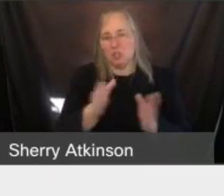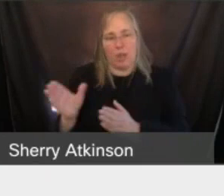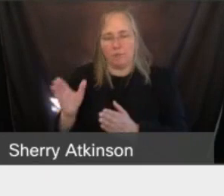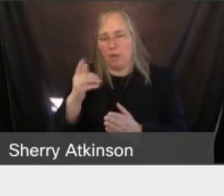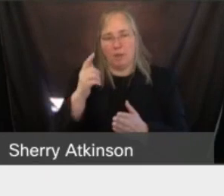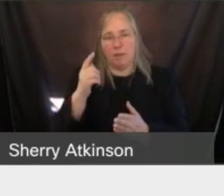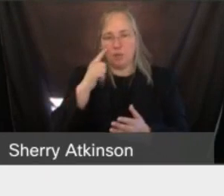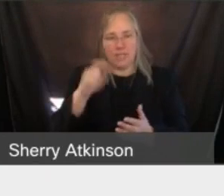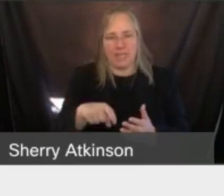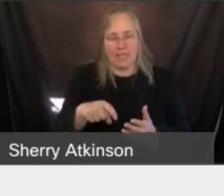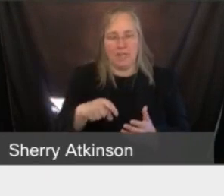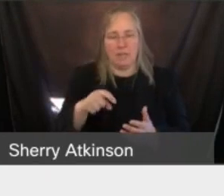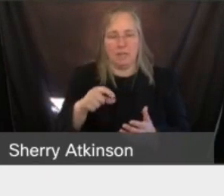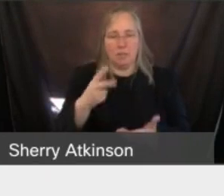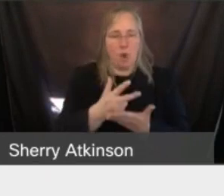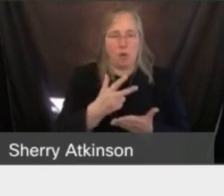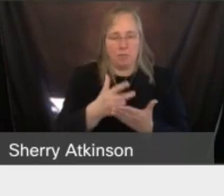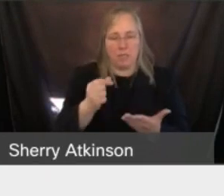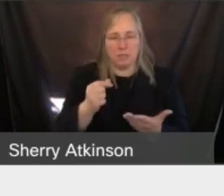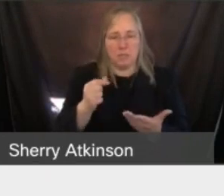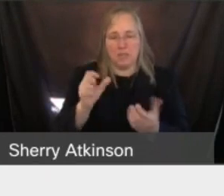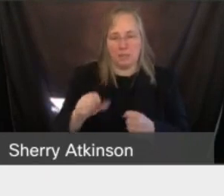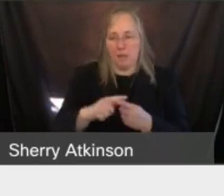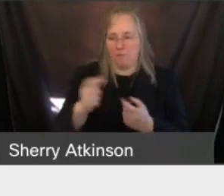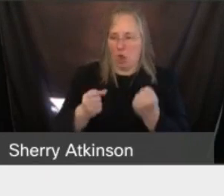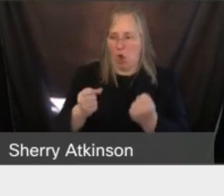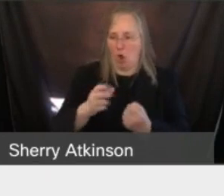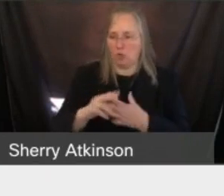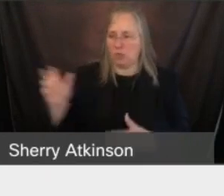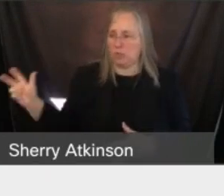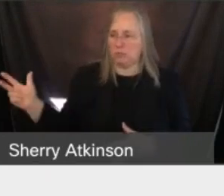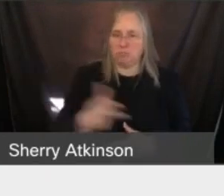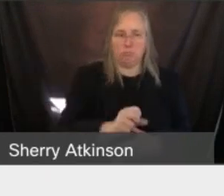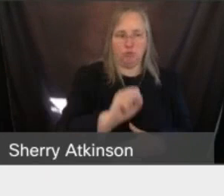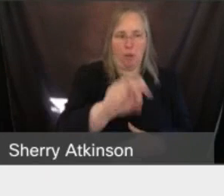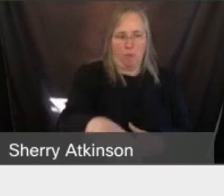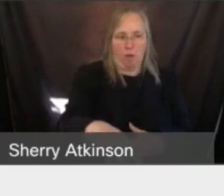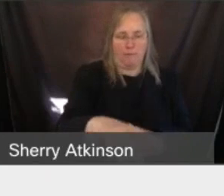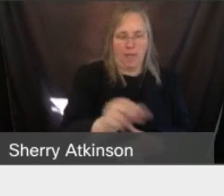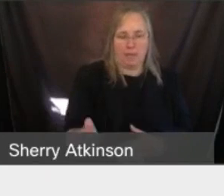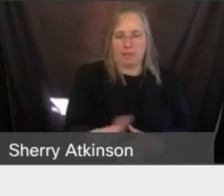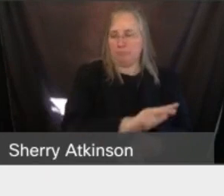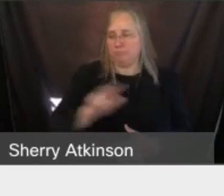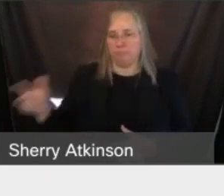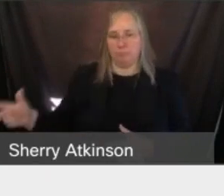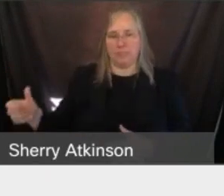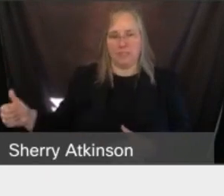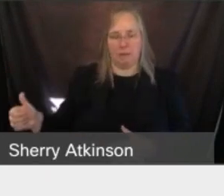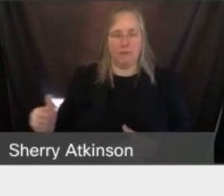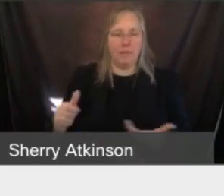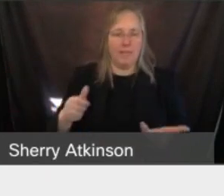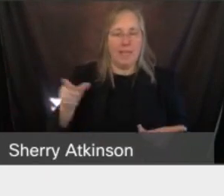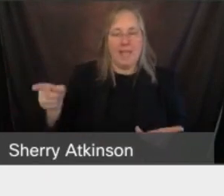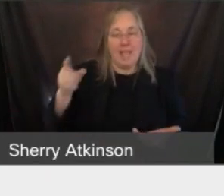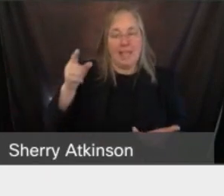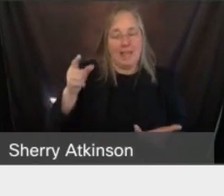ability of cars to be able to kind of come and go as you need them. So that's, somewhat speculative, but he thinks it's a 10-year horizon,